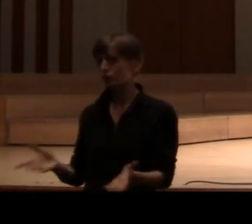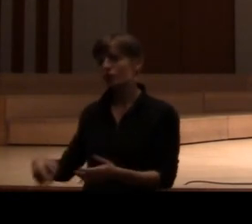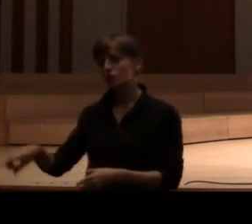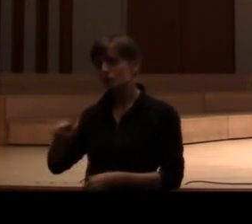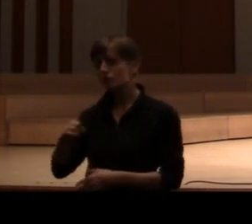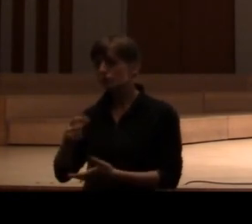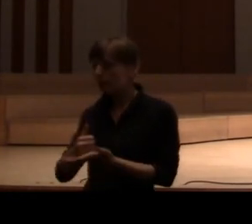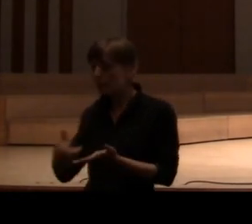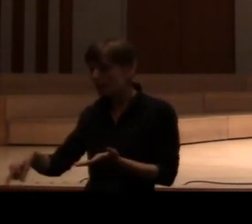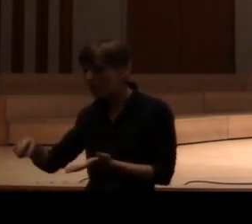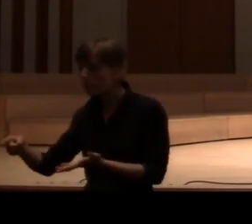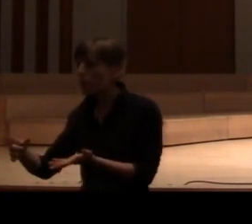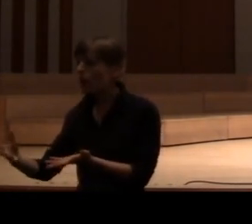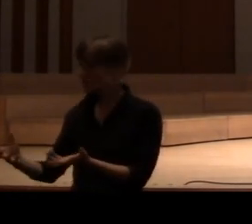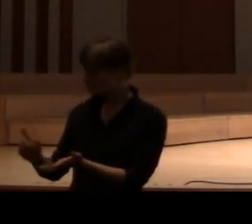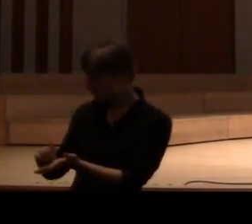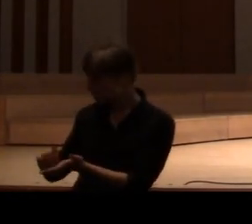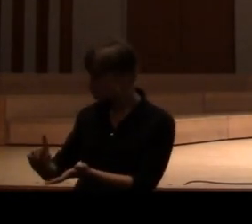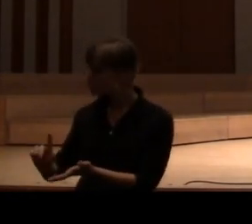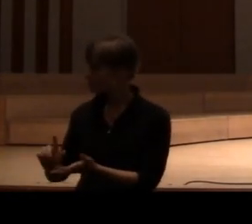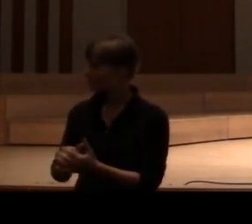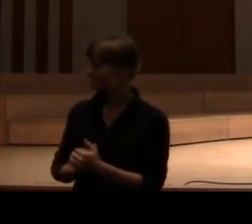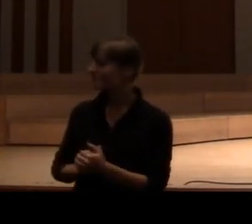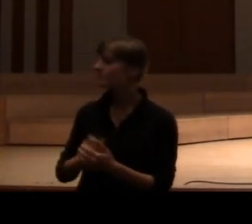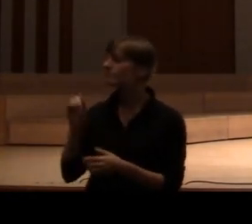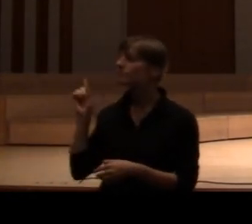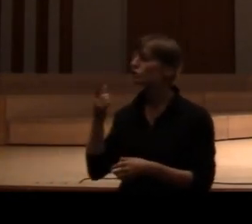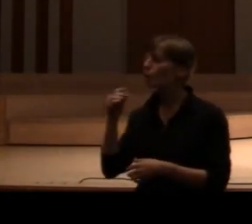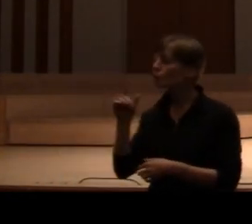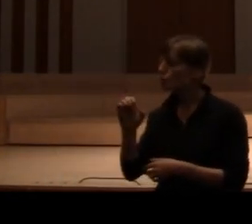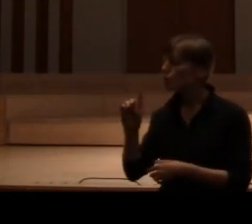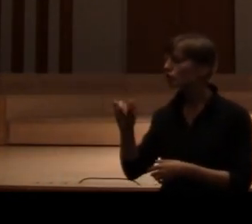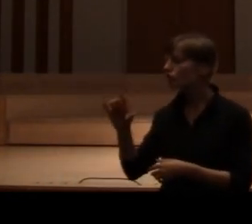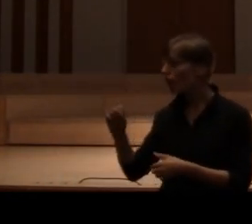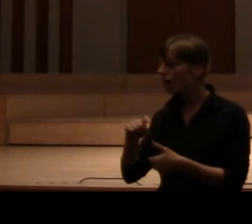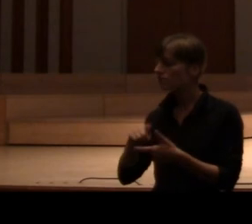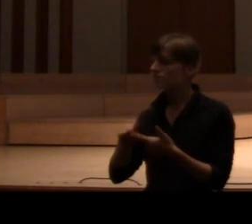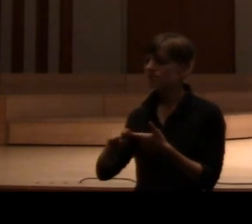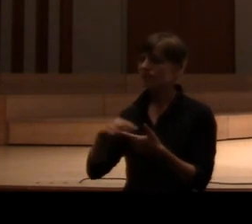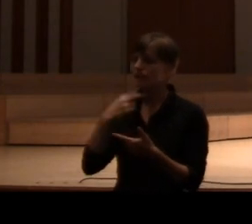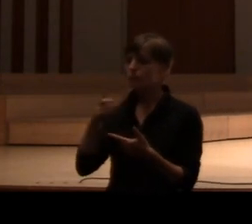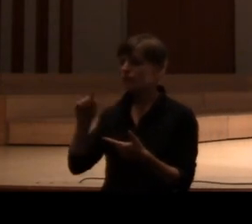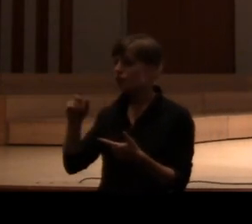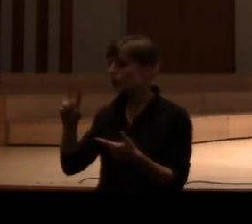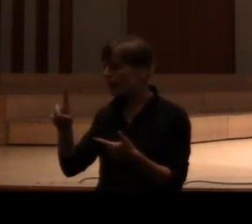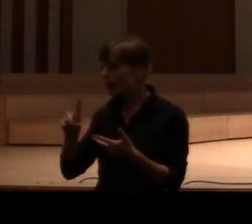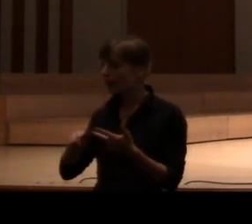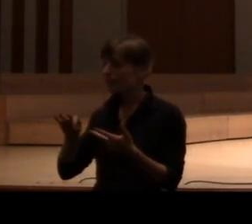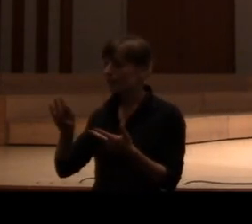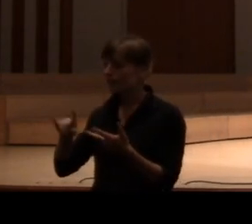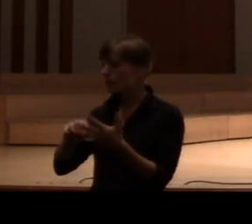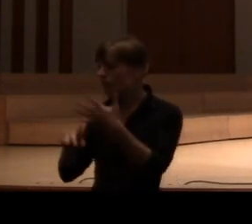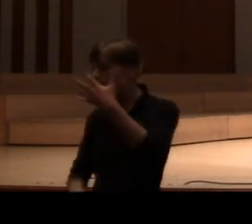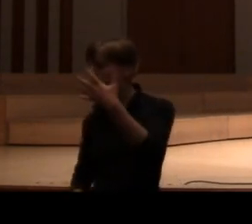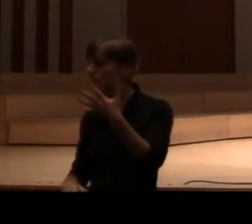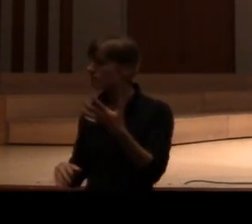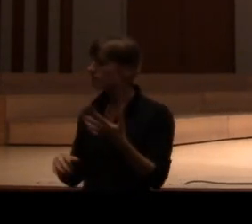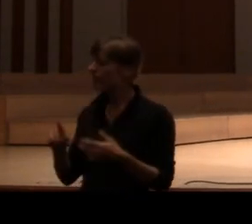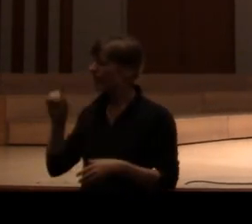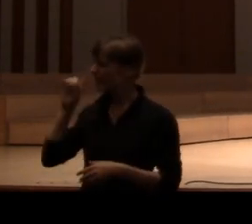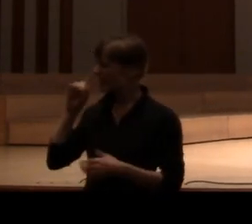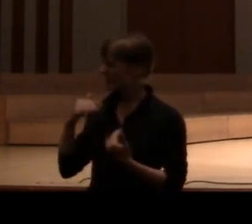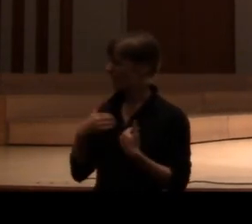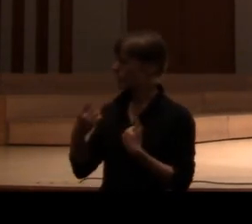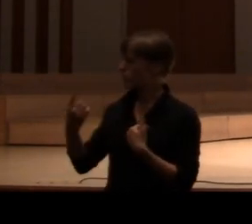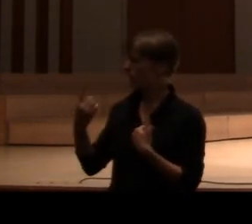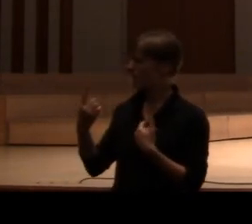over wikis and Google Docs, VoiceThread, Edmodo, Facebook, I think that there's one common thread, which is that